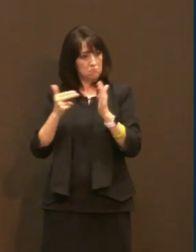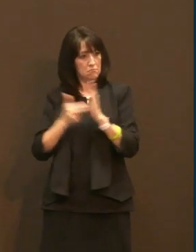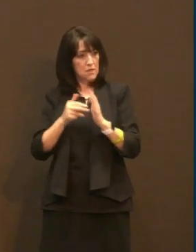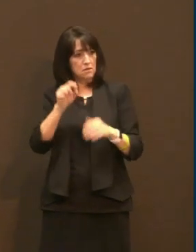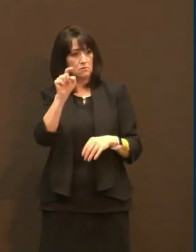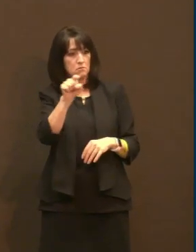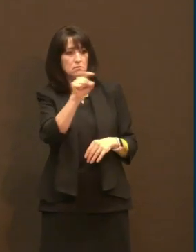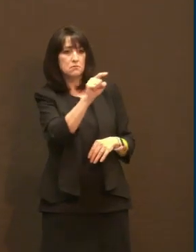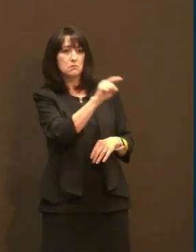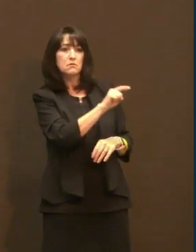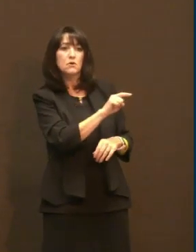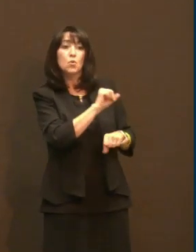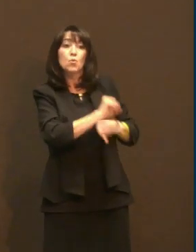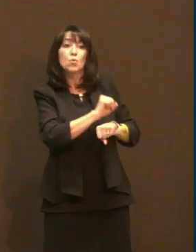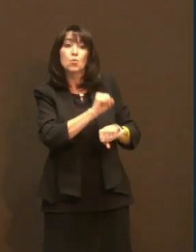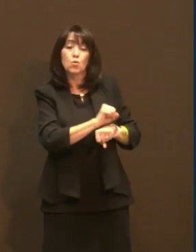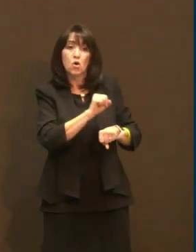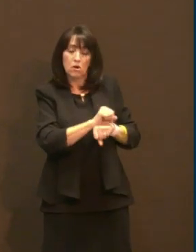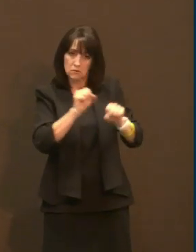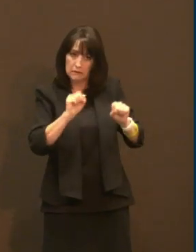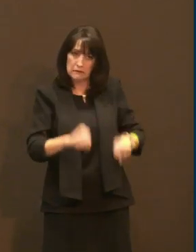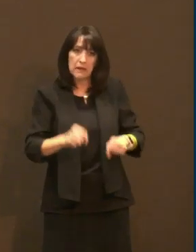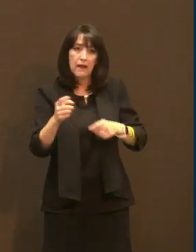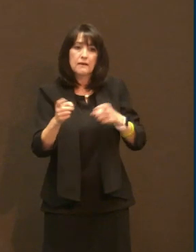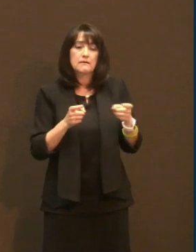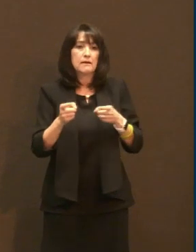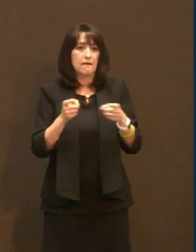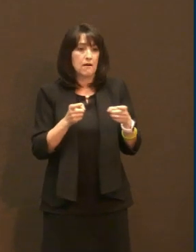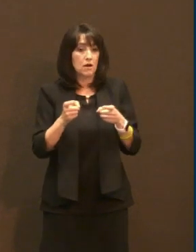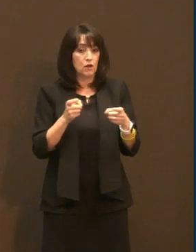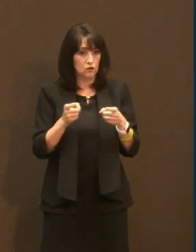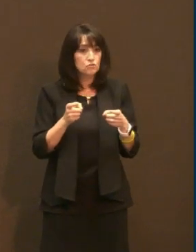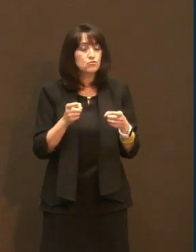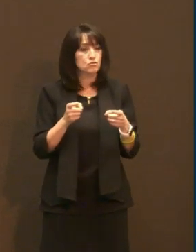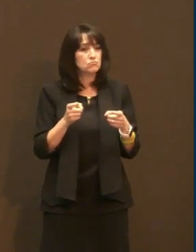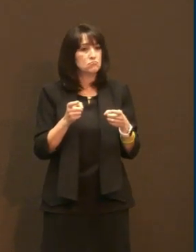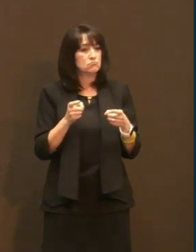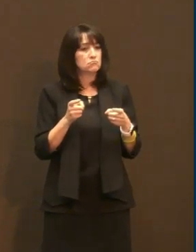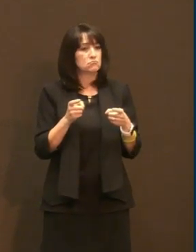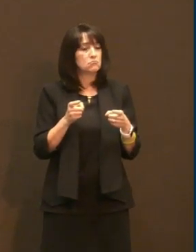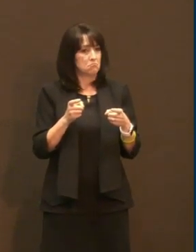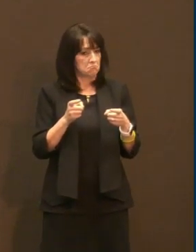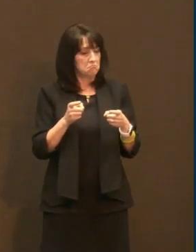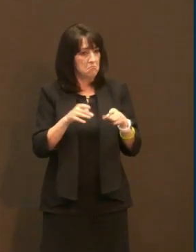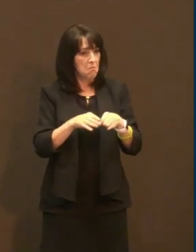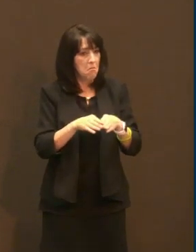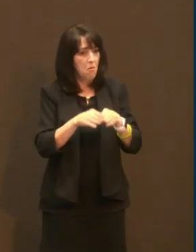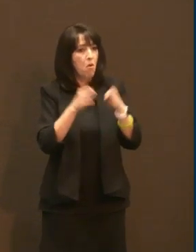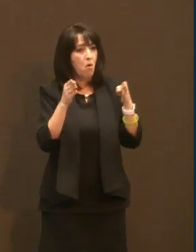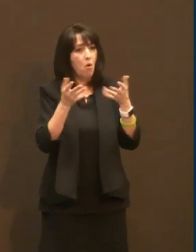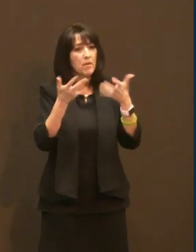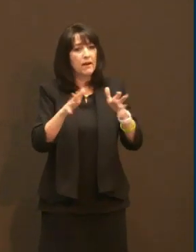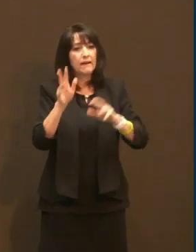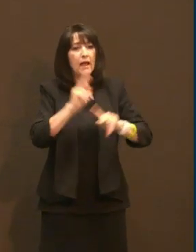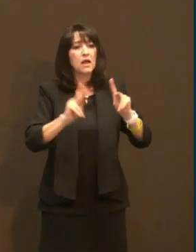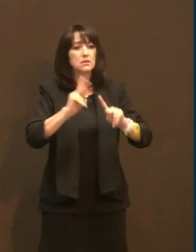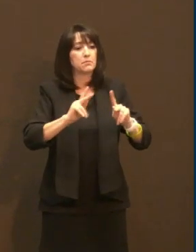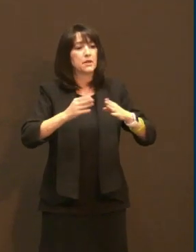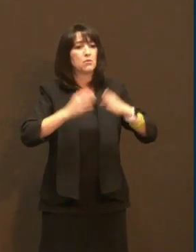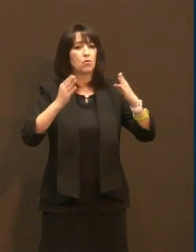House phased-in approach, Reopening America document. And so you see it here, pretty flat on